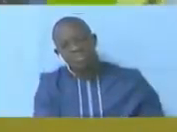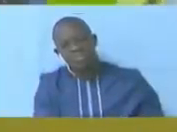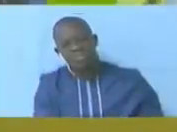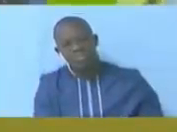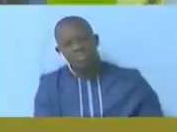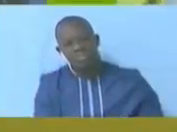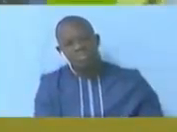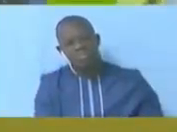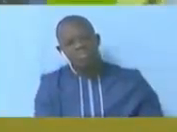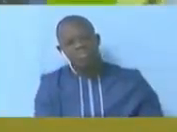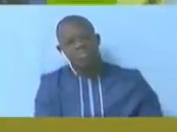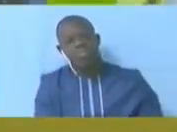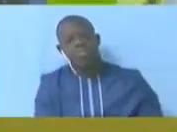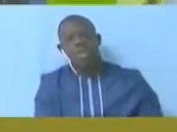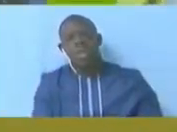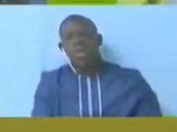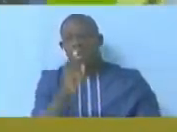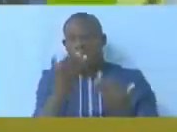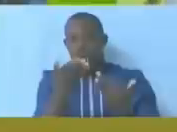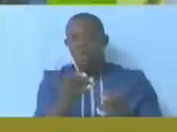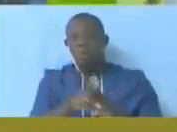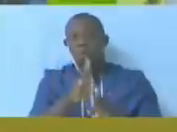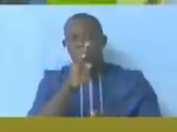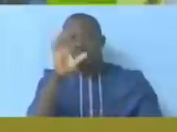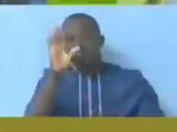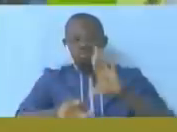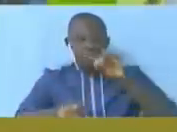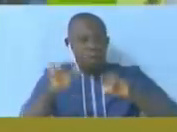the perpetrators